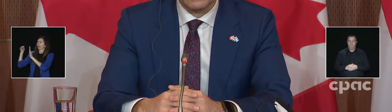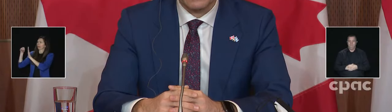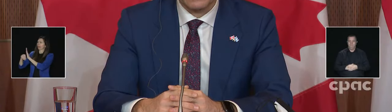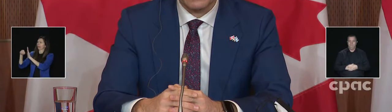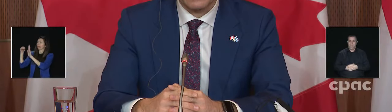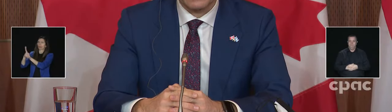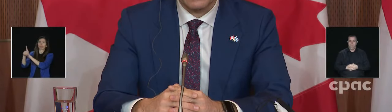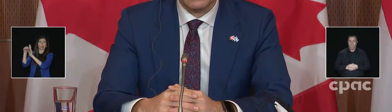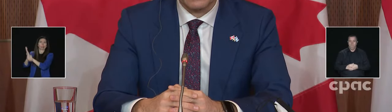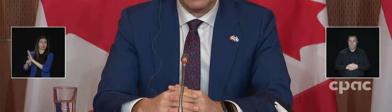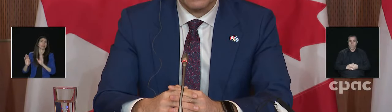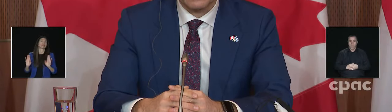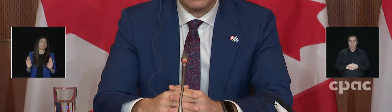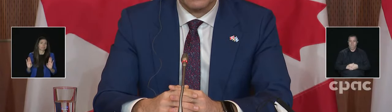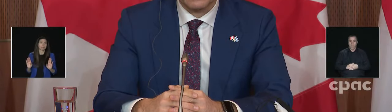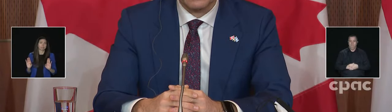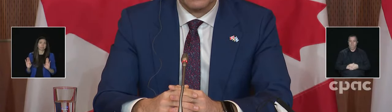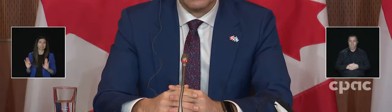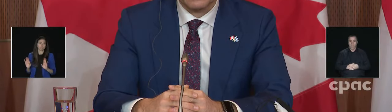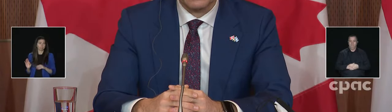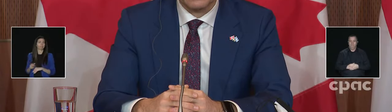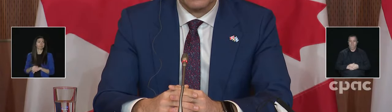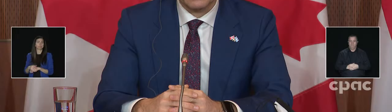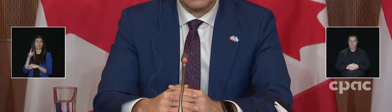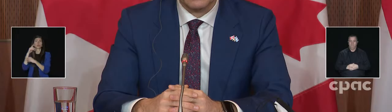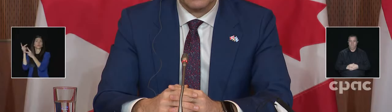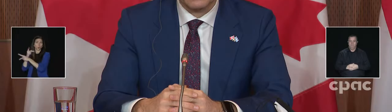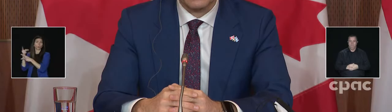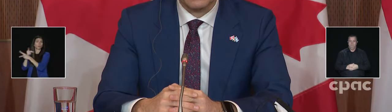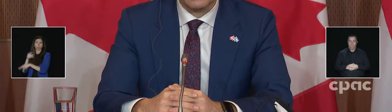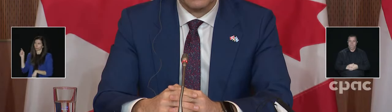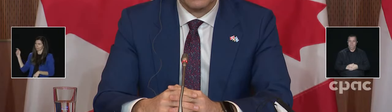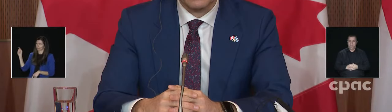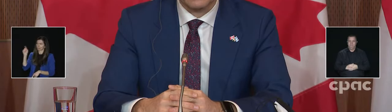Thank you. This will be the last question over the phone.